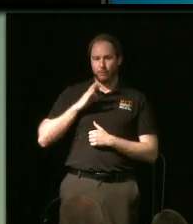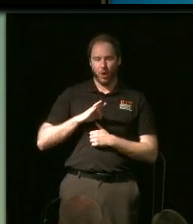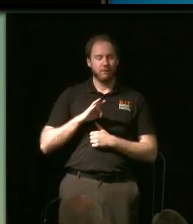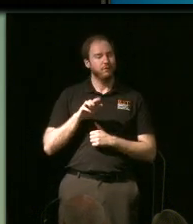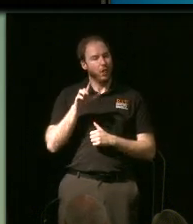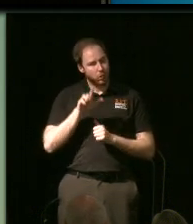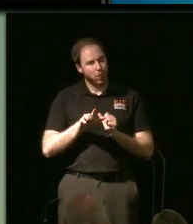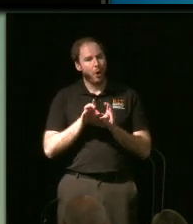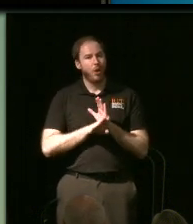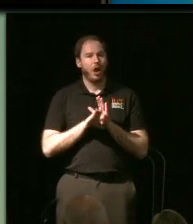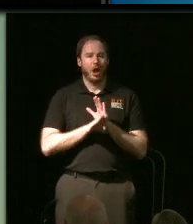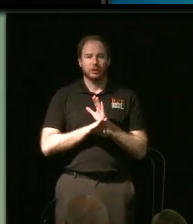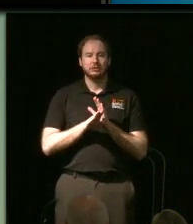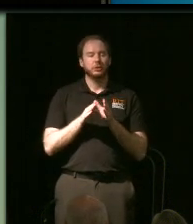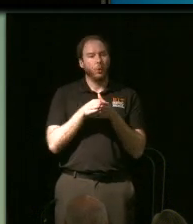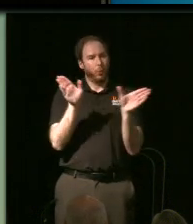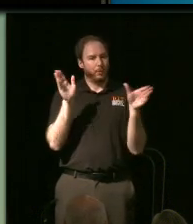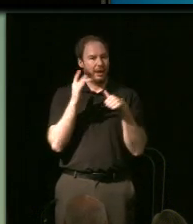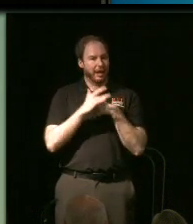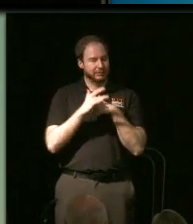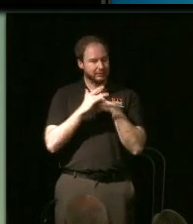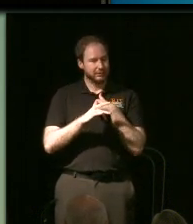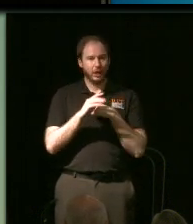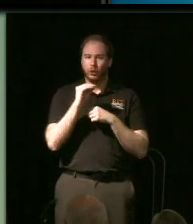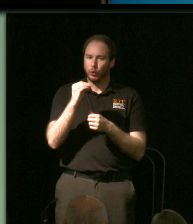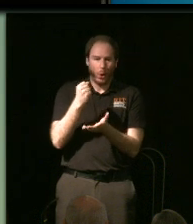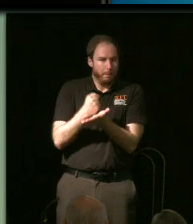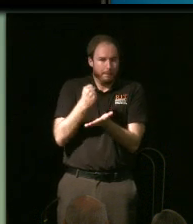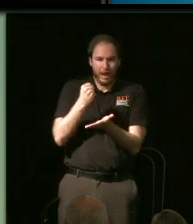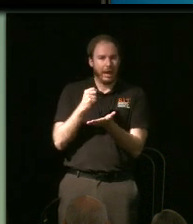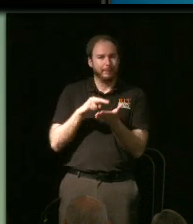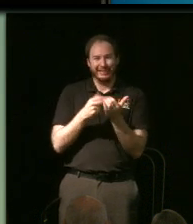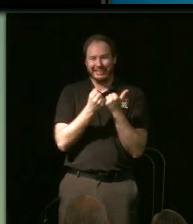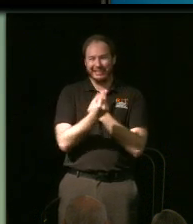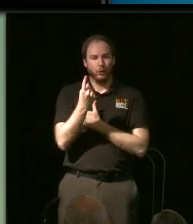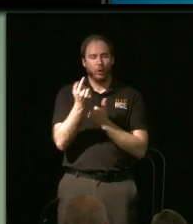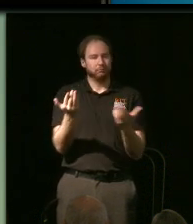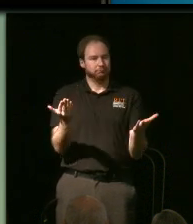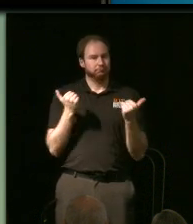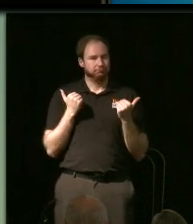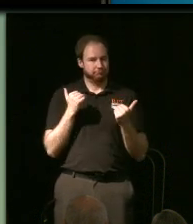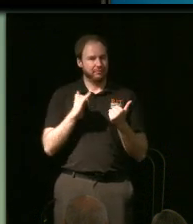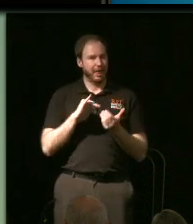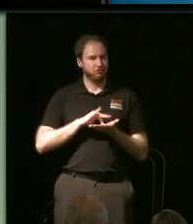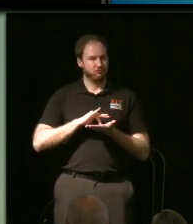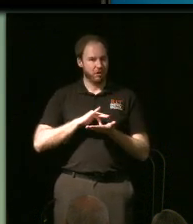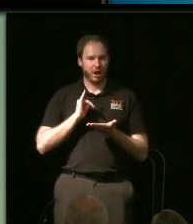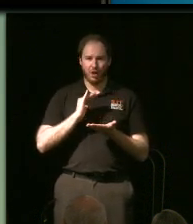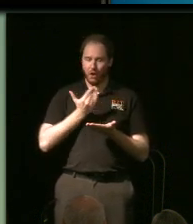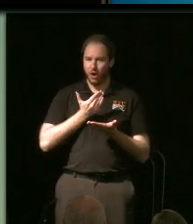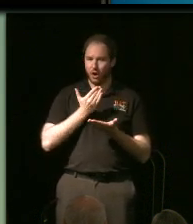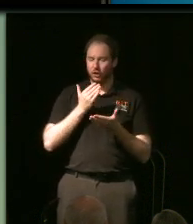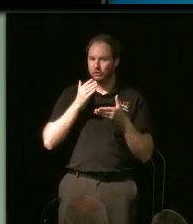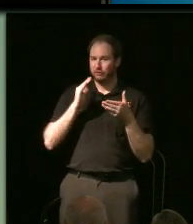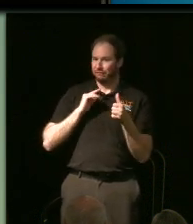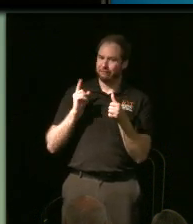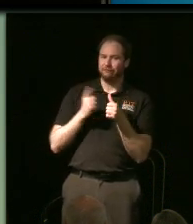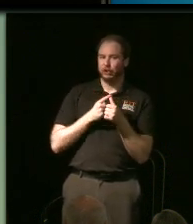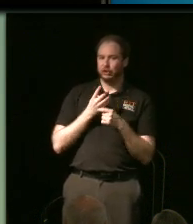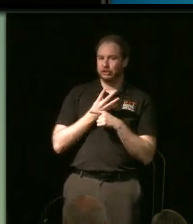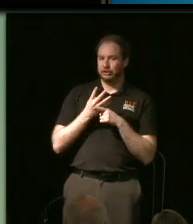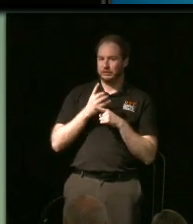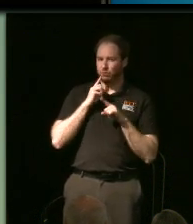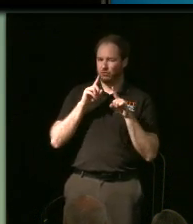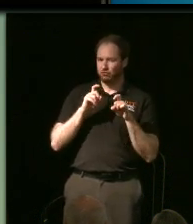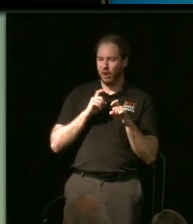cost, open access, no patent. Anybody can call us up and get the drug. And that's what we've been working on. Our first gene is going into trials, we hope, within